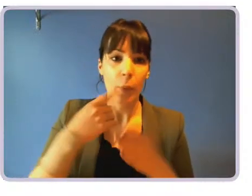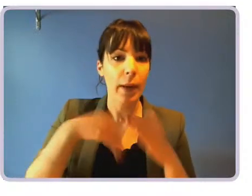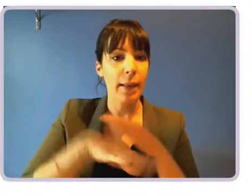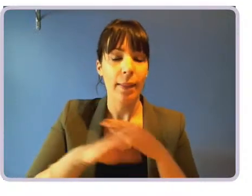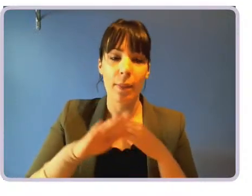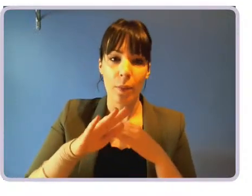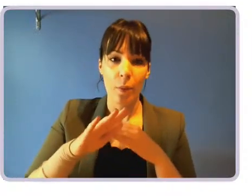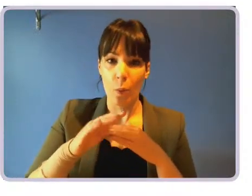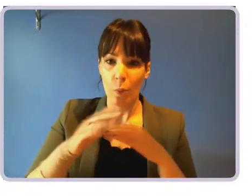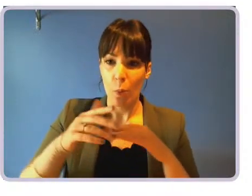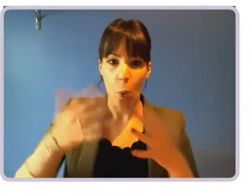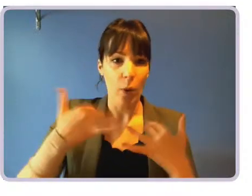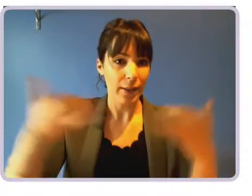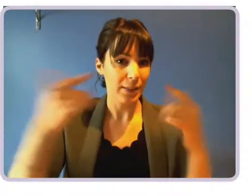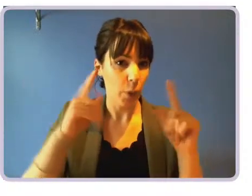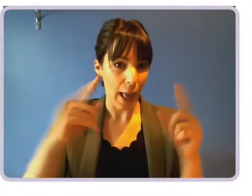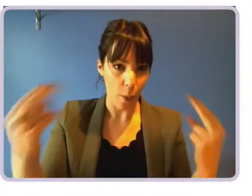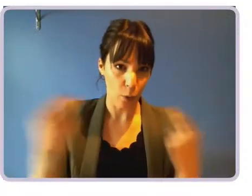So